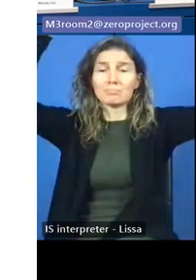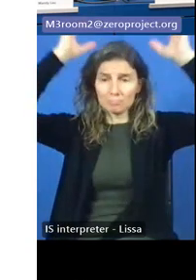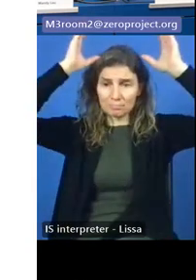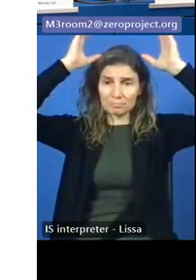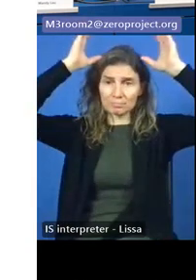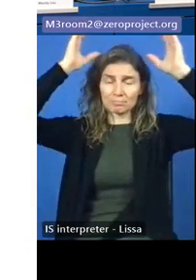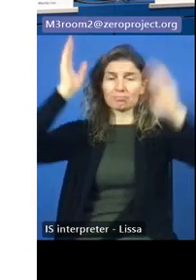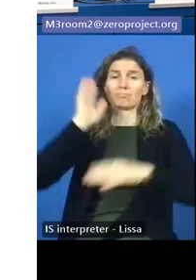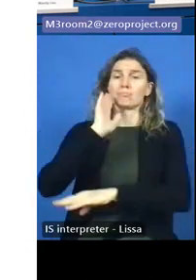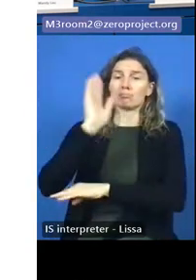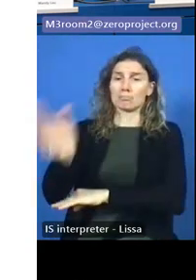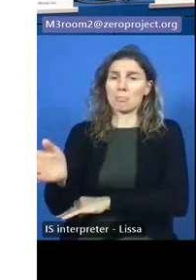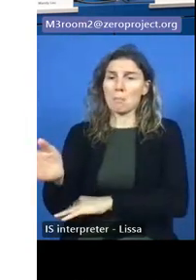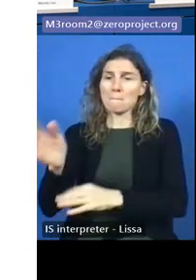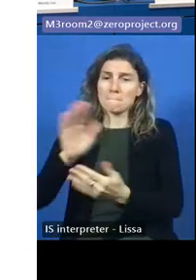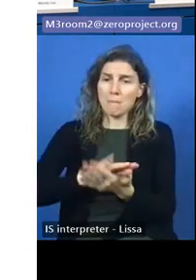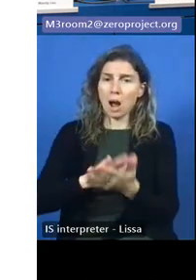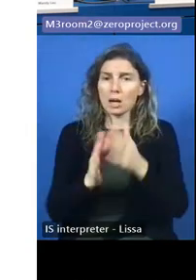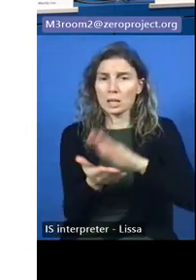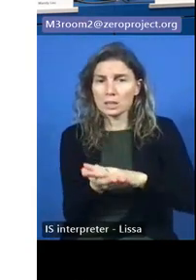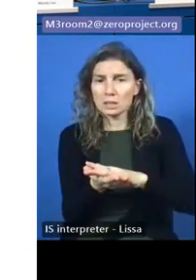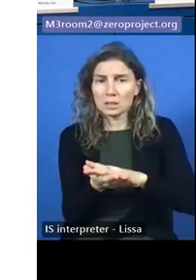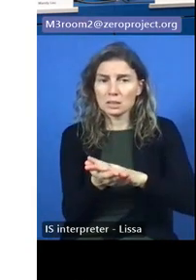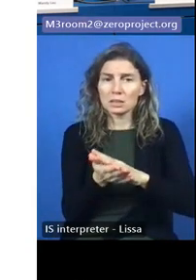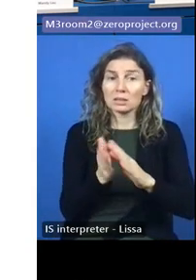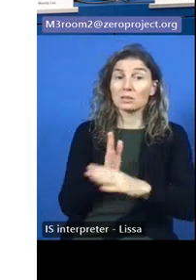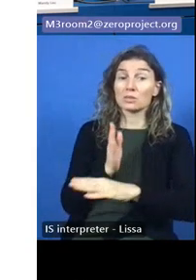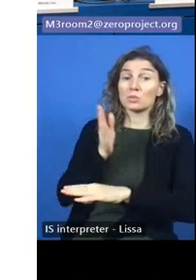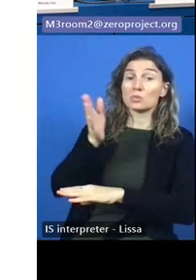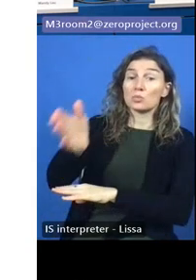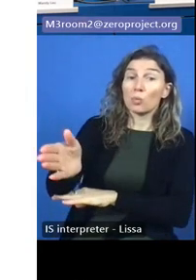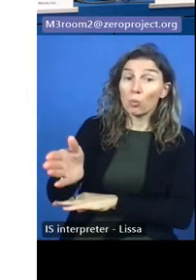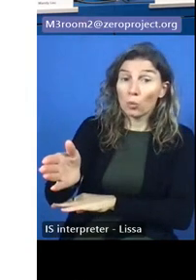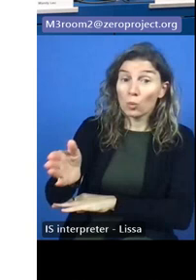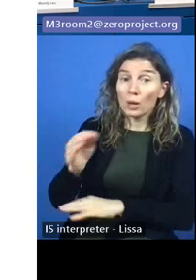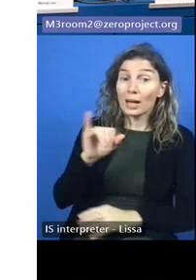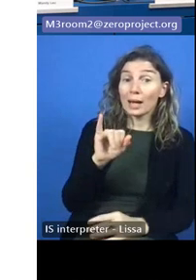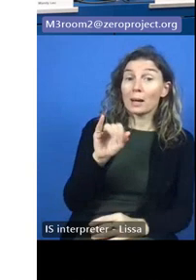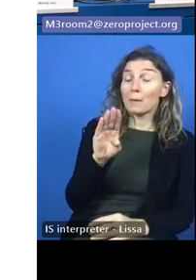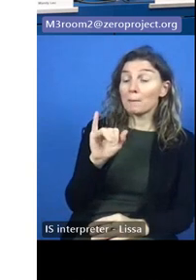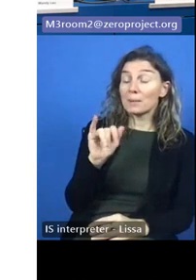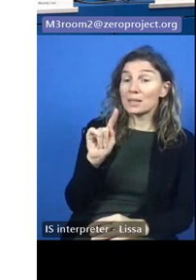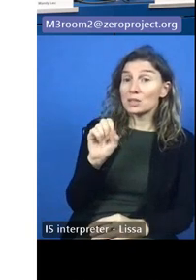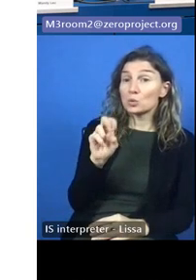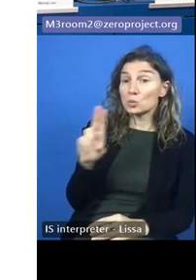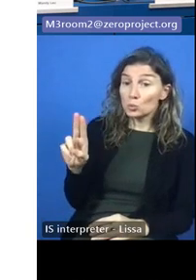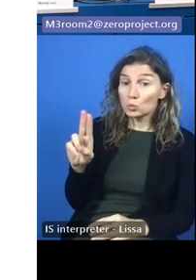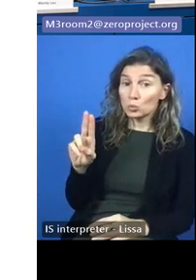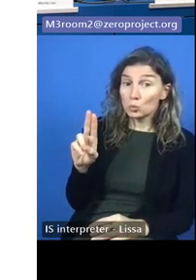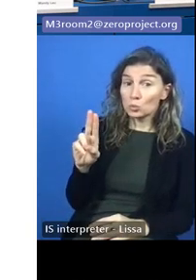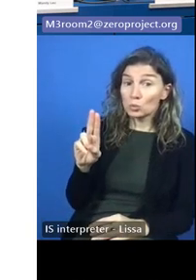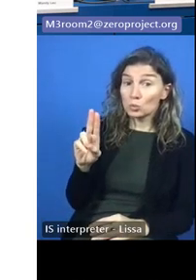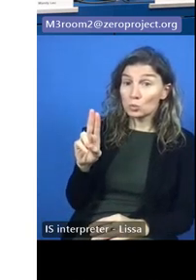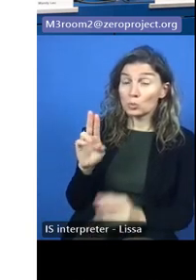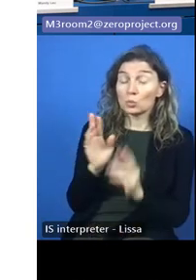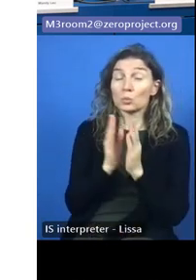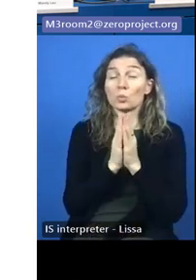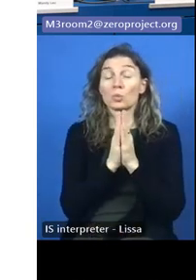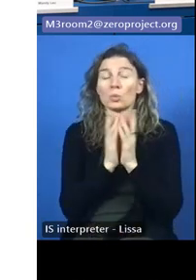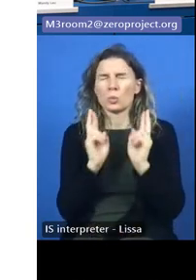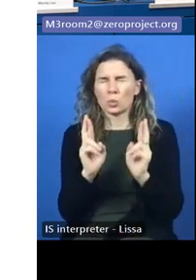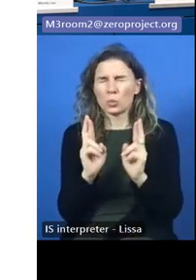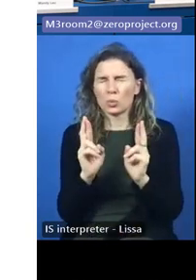She heads to the market in a bid to sell this sachet of water and make money to provide for